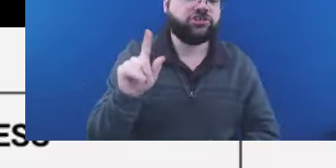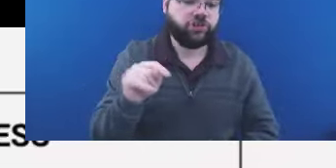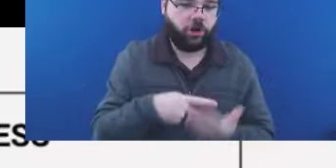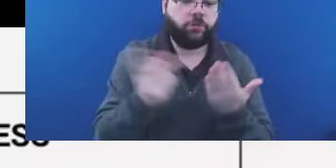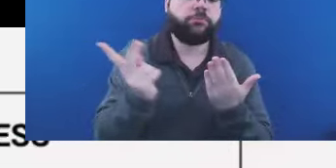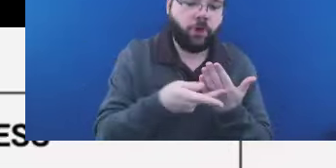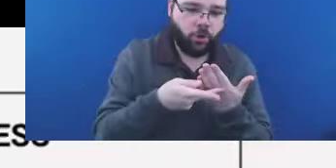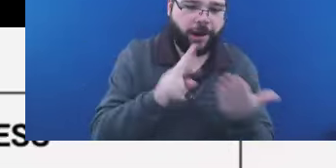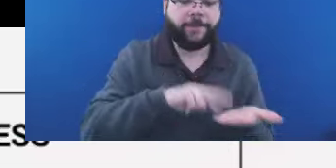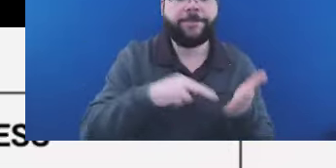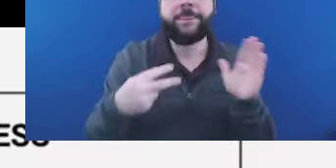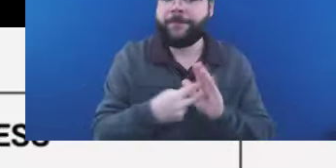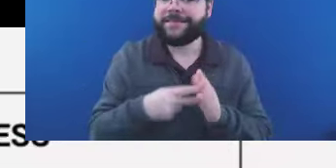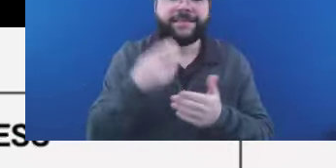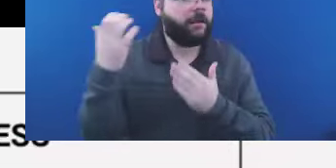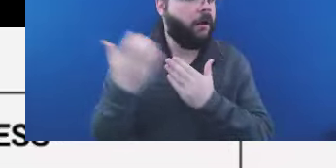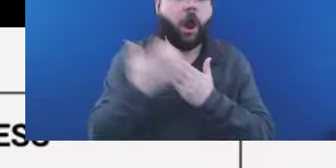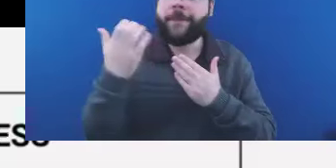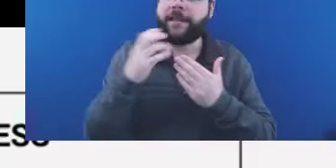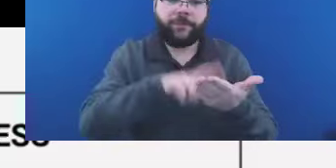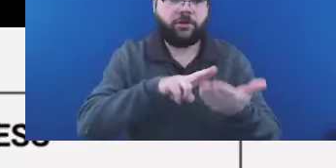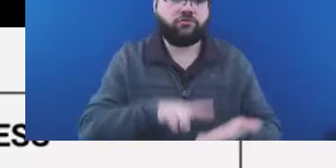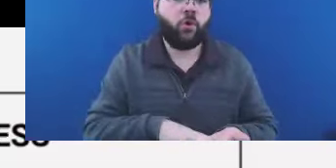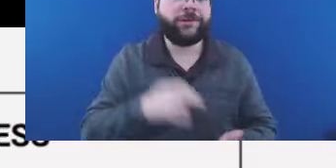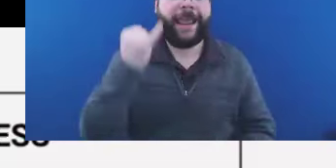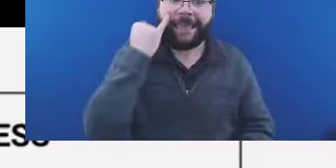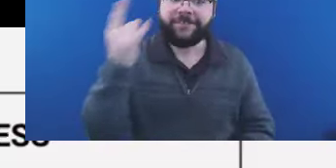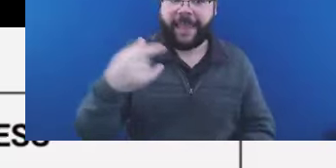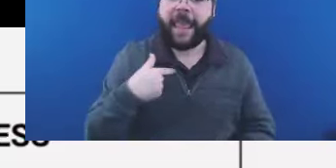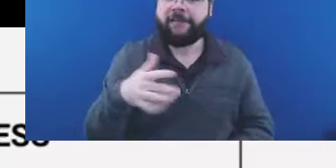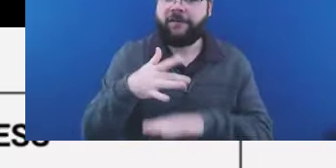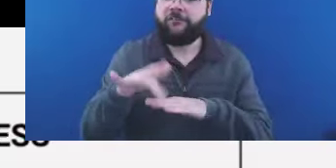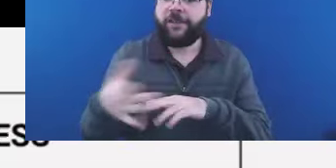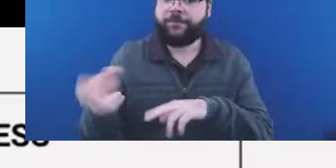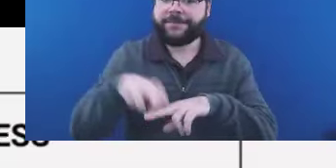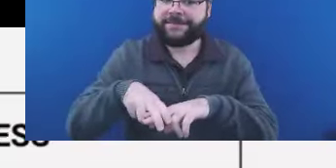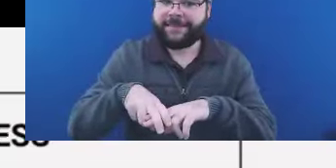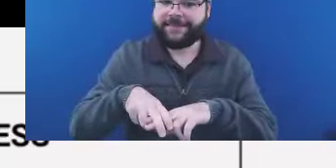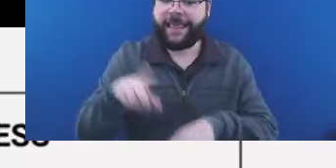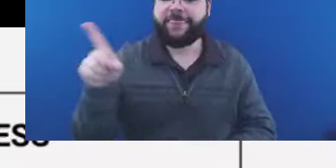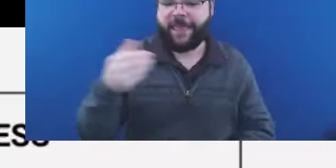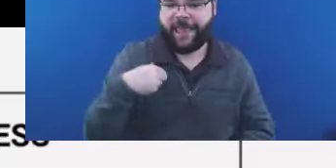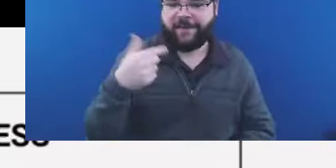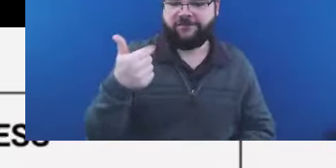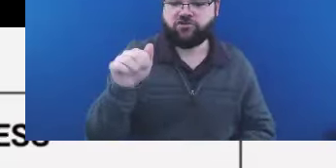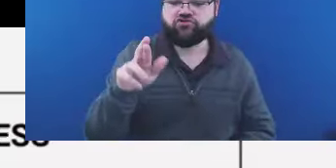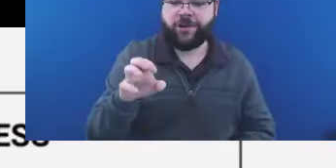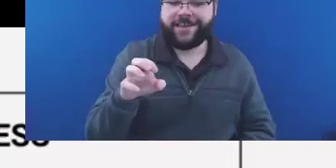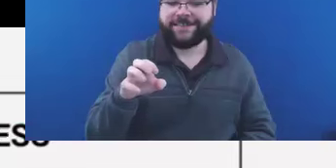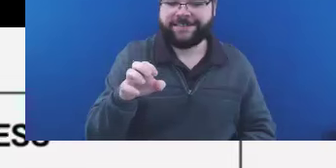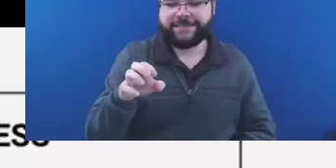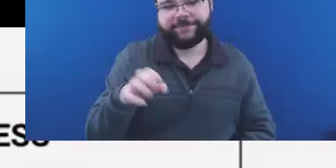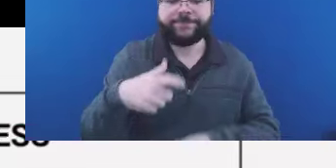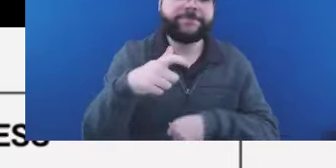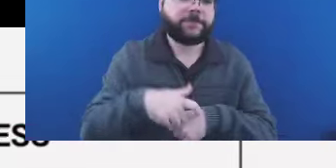meaning they can automatically be enrolled if that program has a slot available, and they receive grace periods for submitting that enrollment